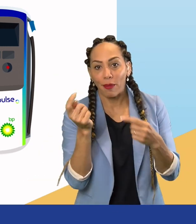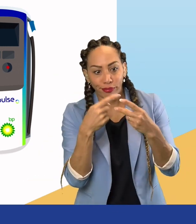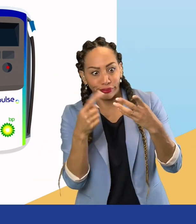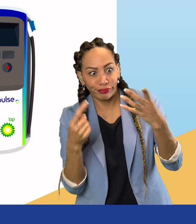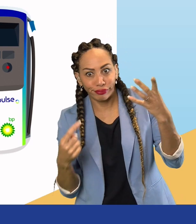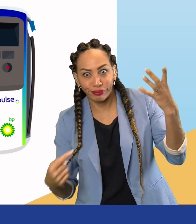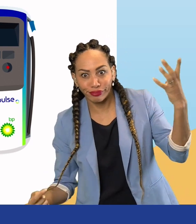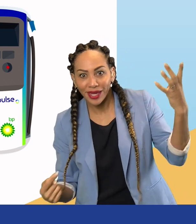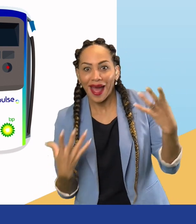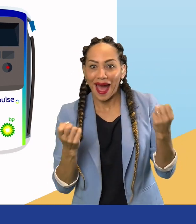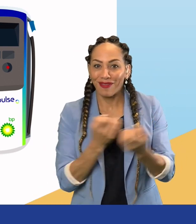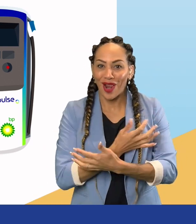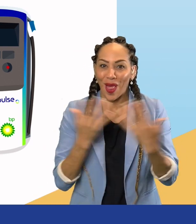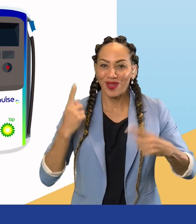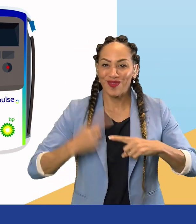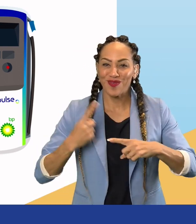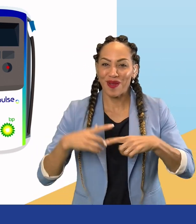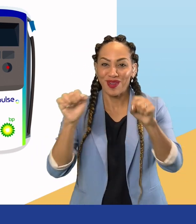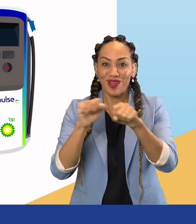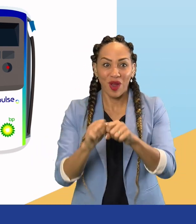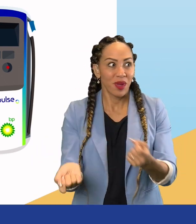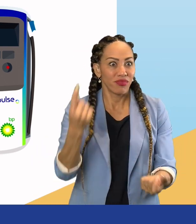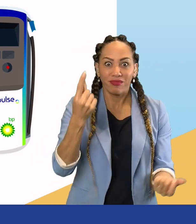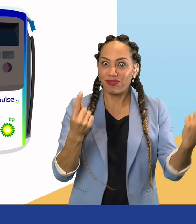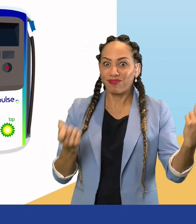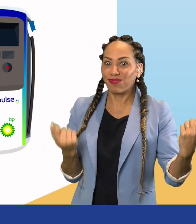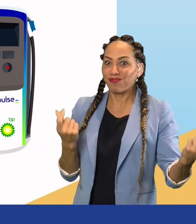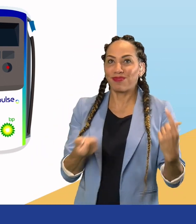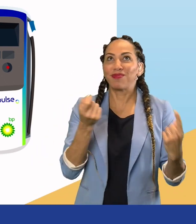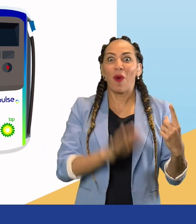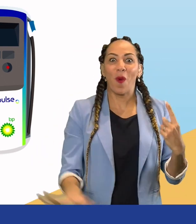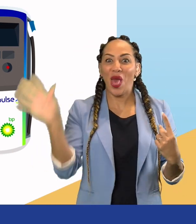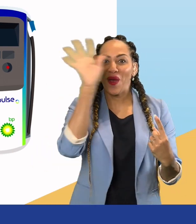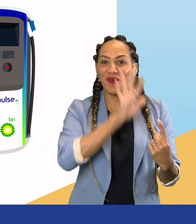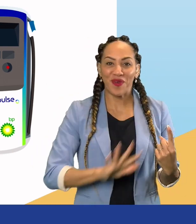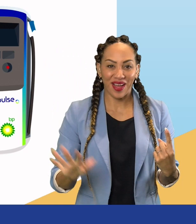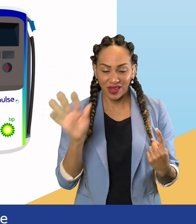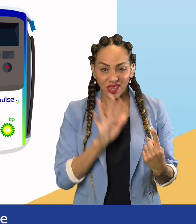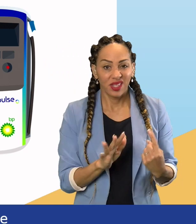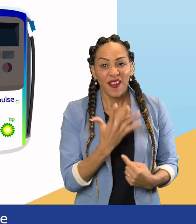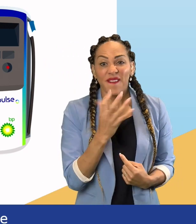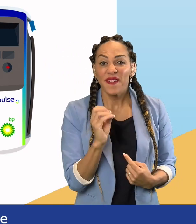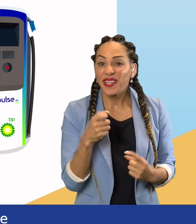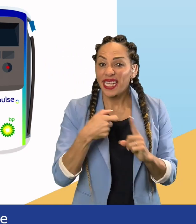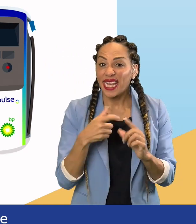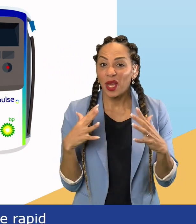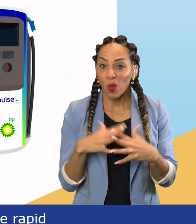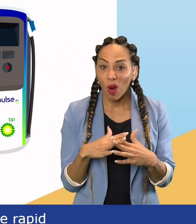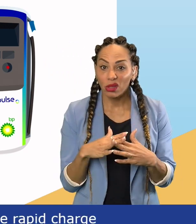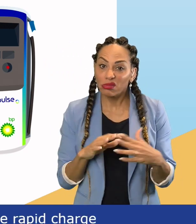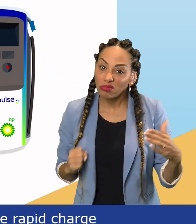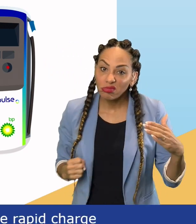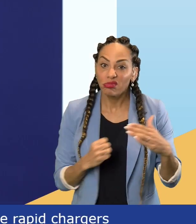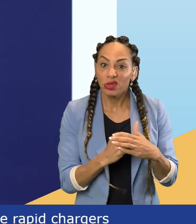many rapid chargers popping up all over the country. And these rapid chargers range from 50 kilowatts all the way up to